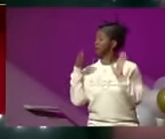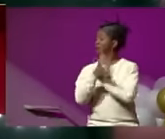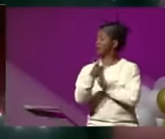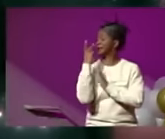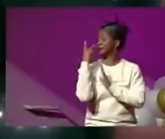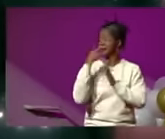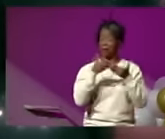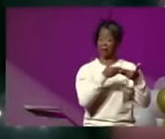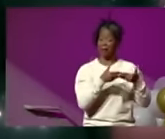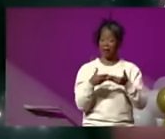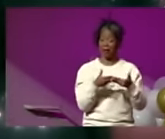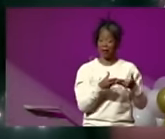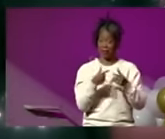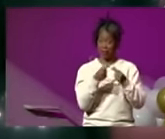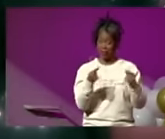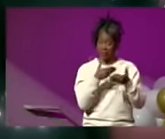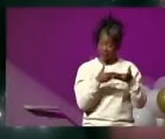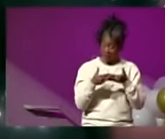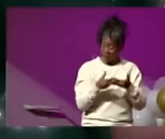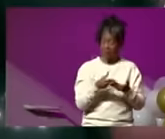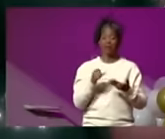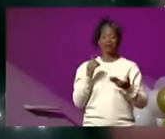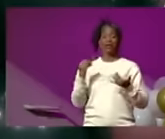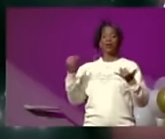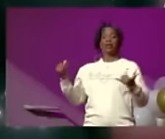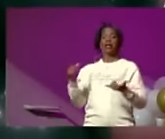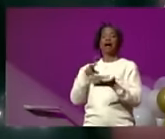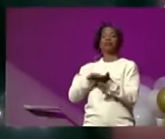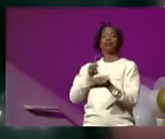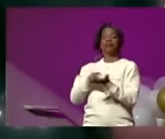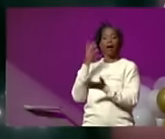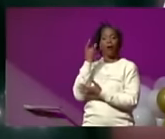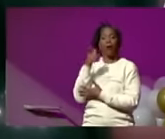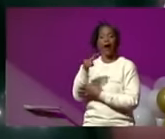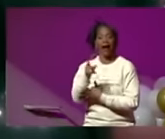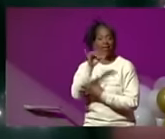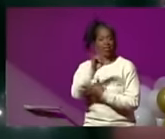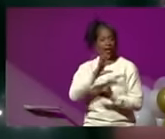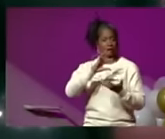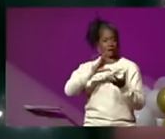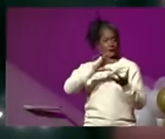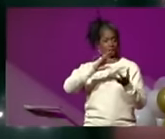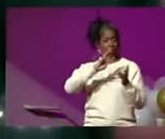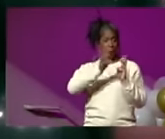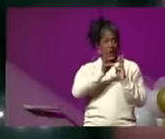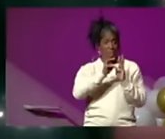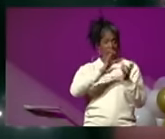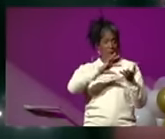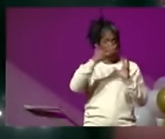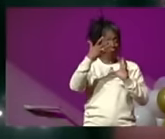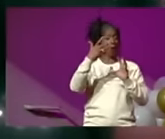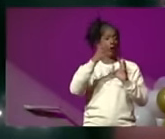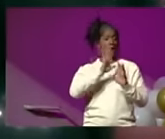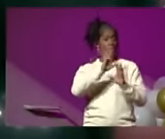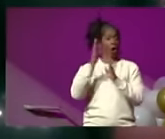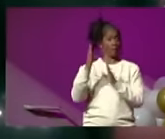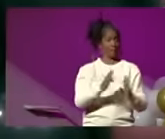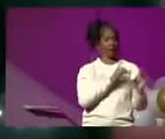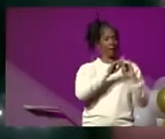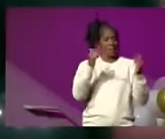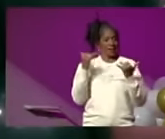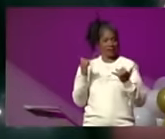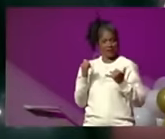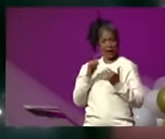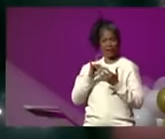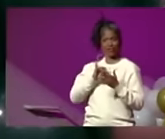my grandbaby. Here's your shout right here. The storm disrupted her plans, but got her to see her